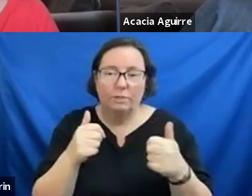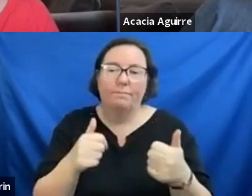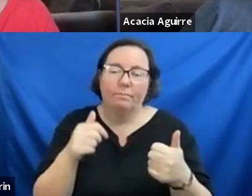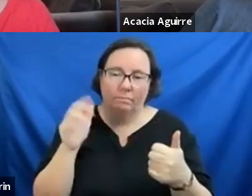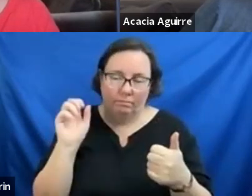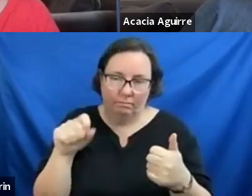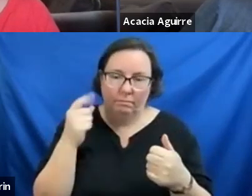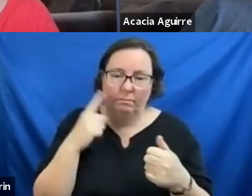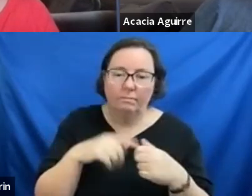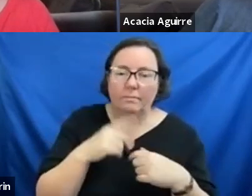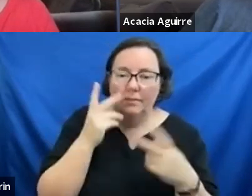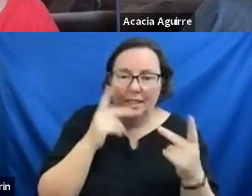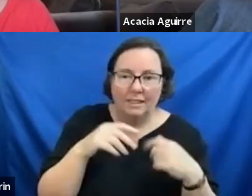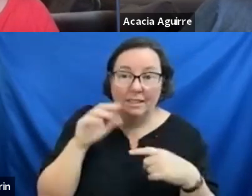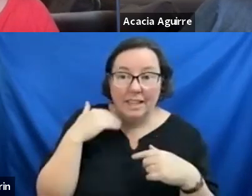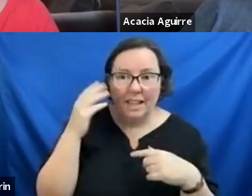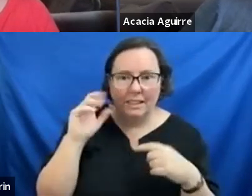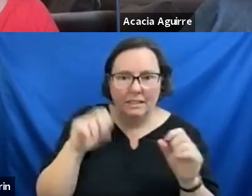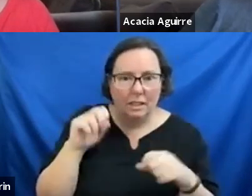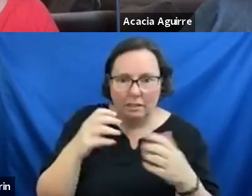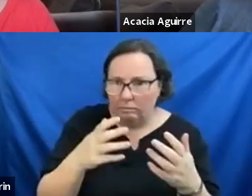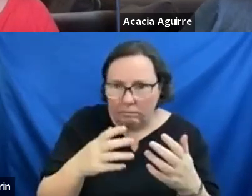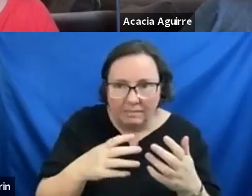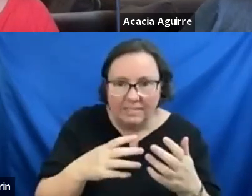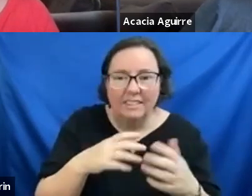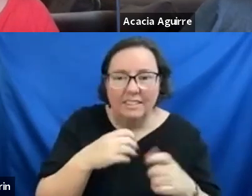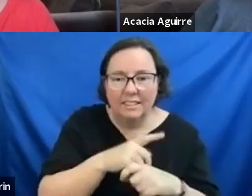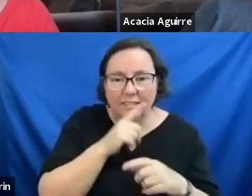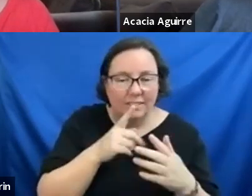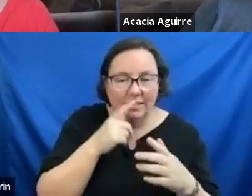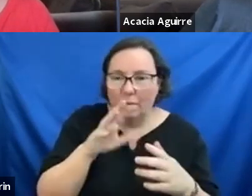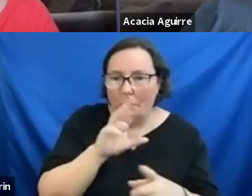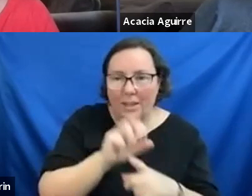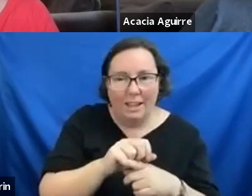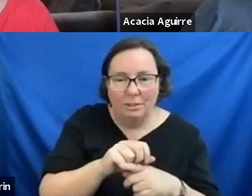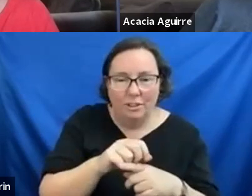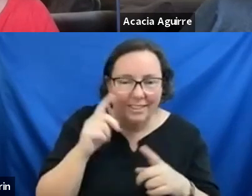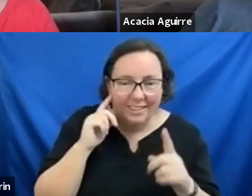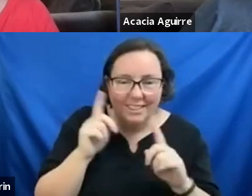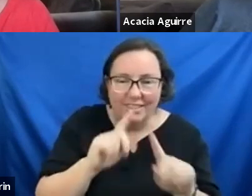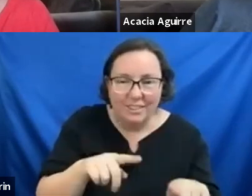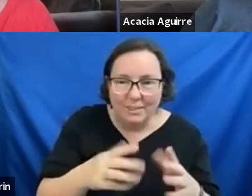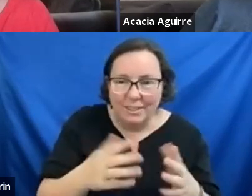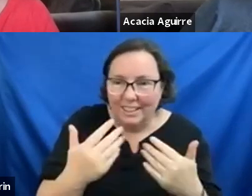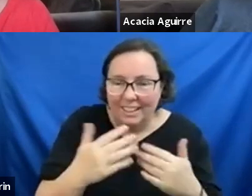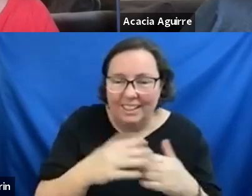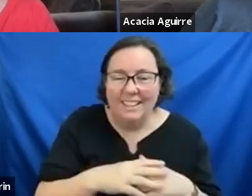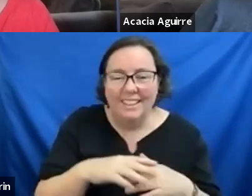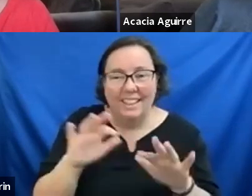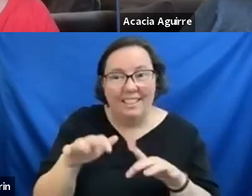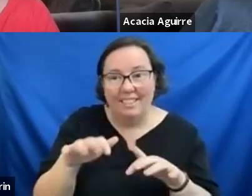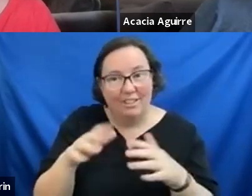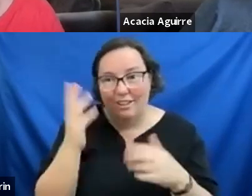So what I see are heads nodding. I'm just making, because that's not going to be captured. That's not captured by